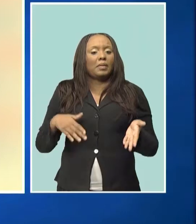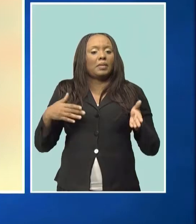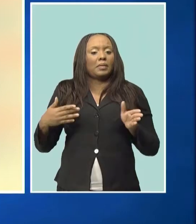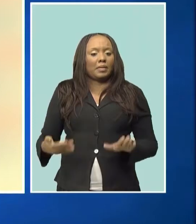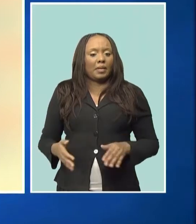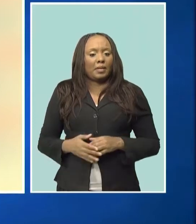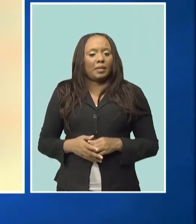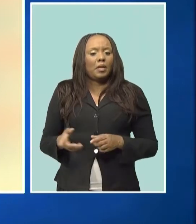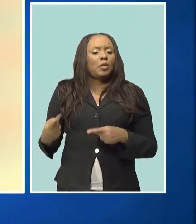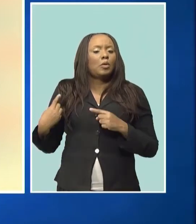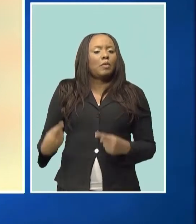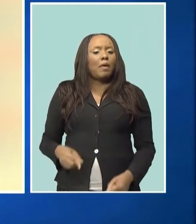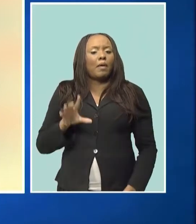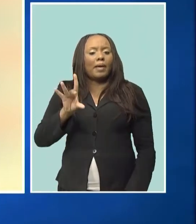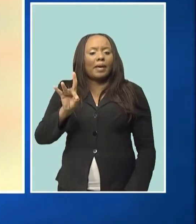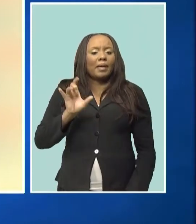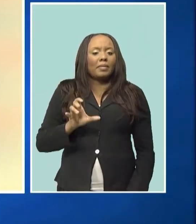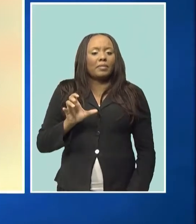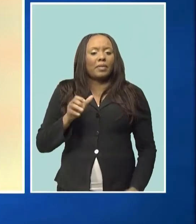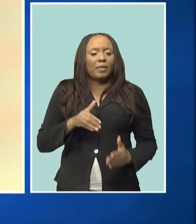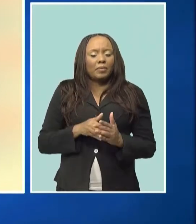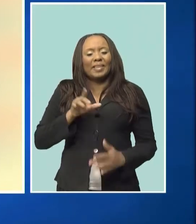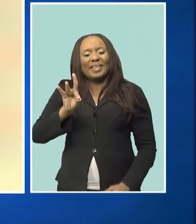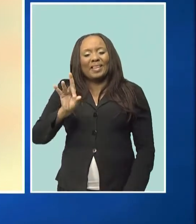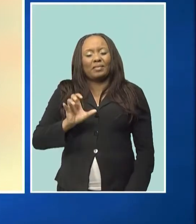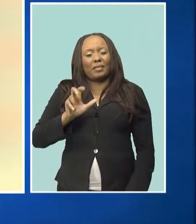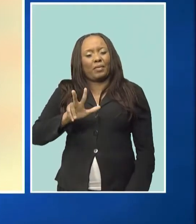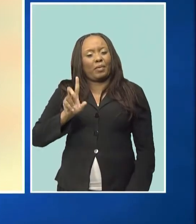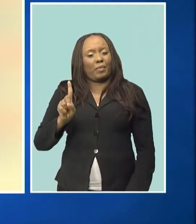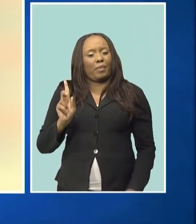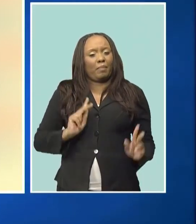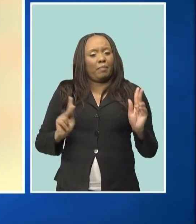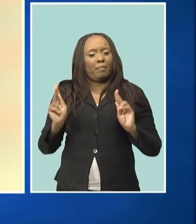800,831. Regarding Barbados vaccination status,